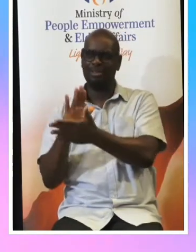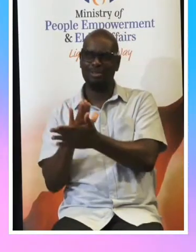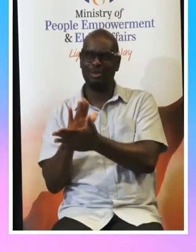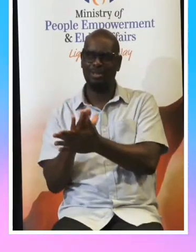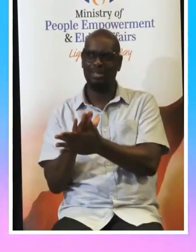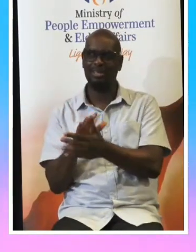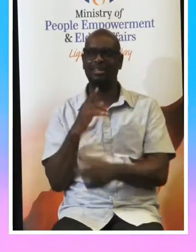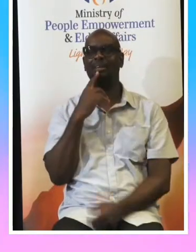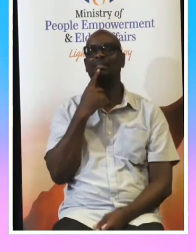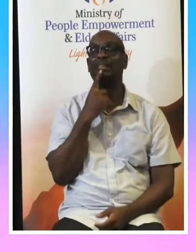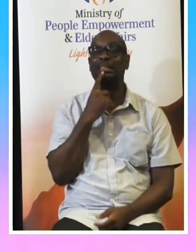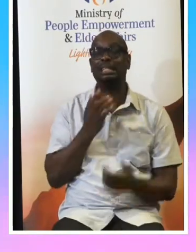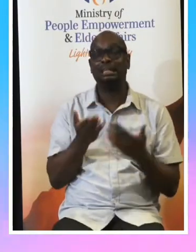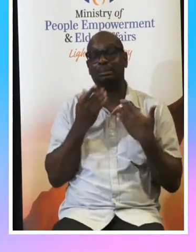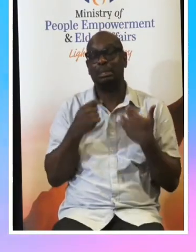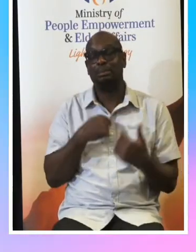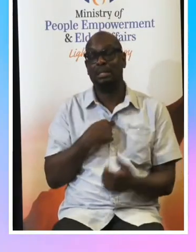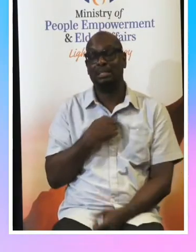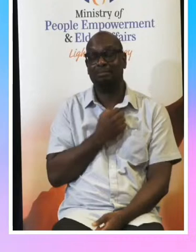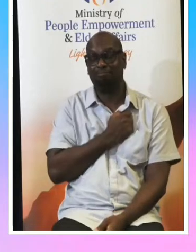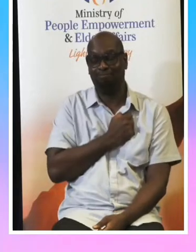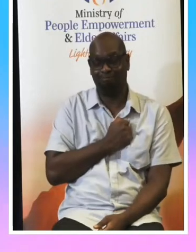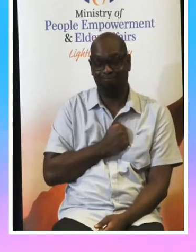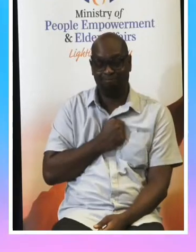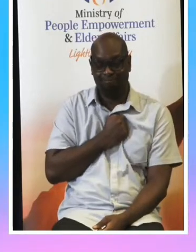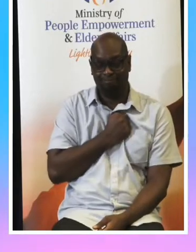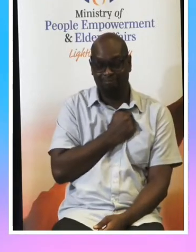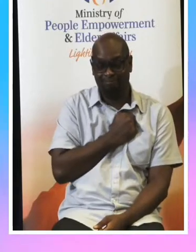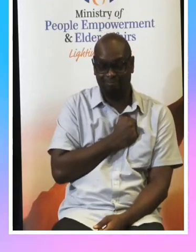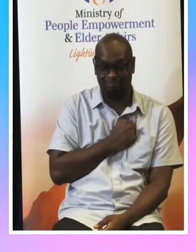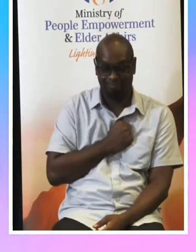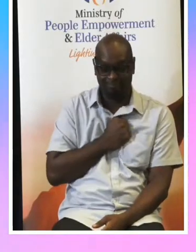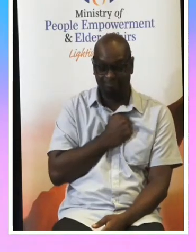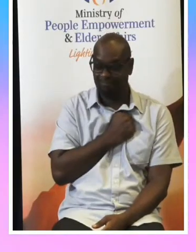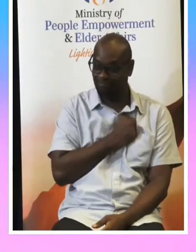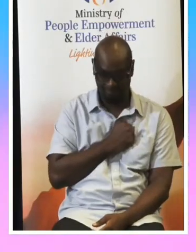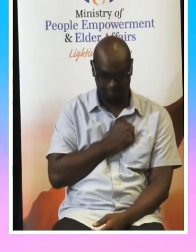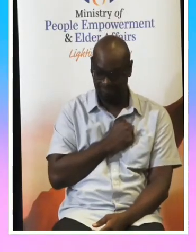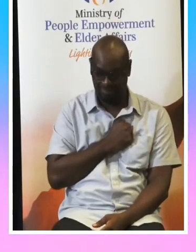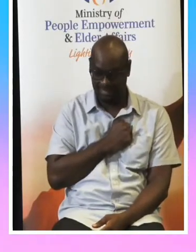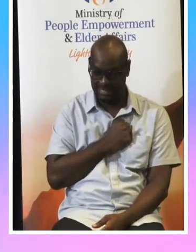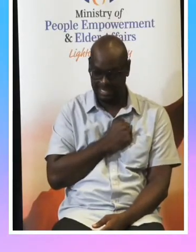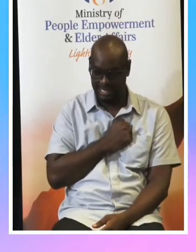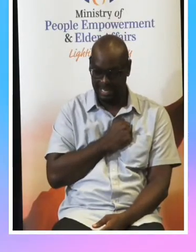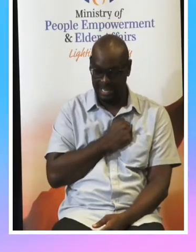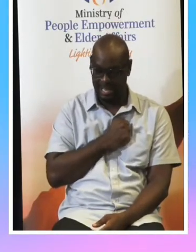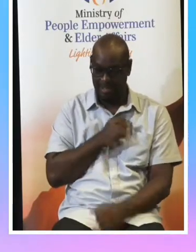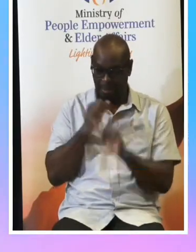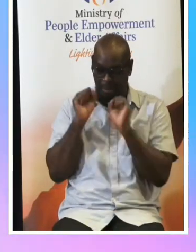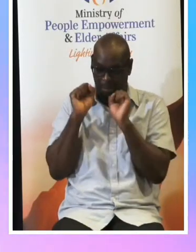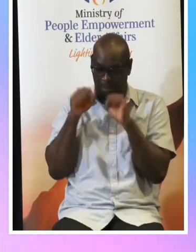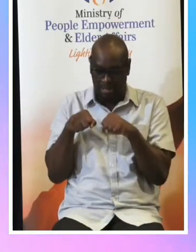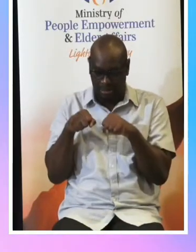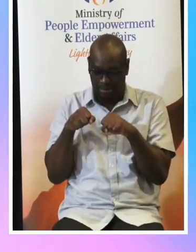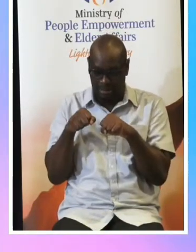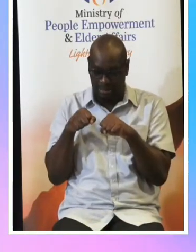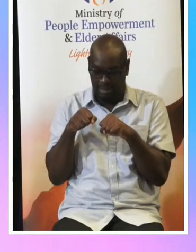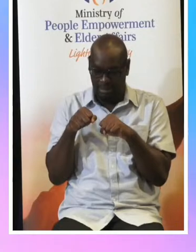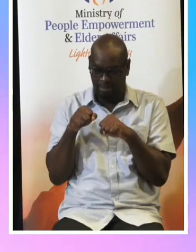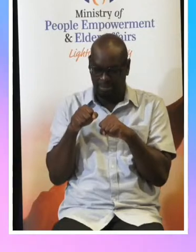I was mourning a possibility I was not sure was available anywhere else.